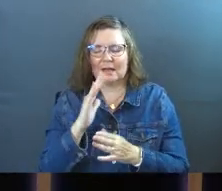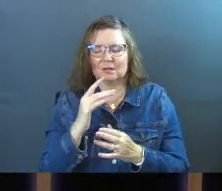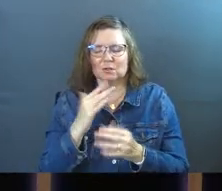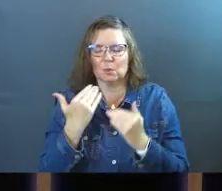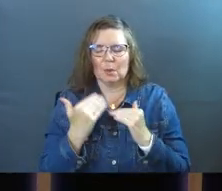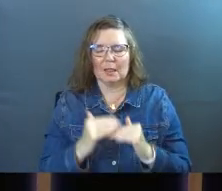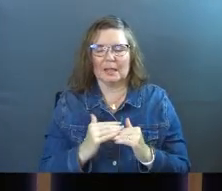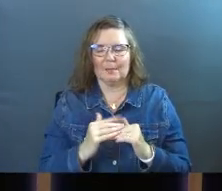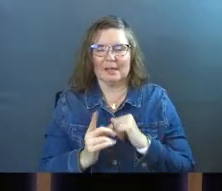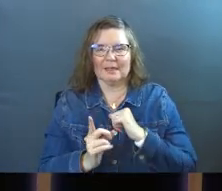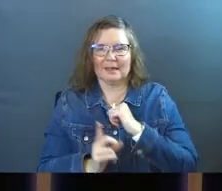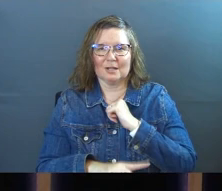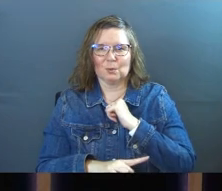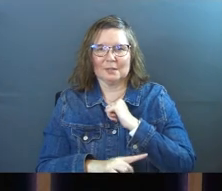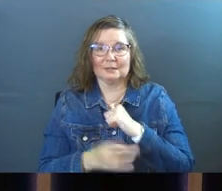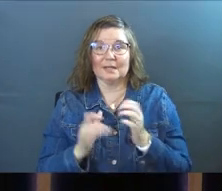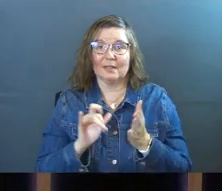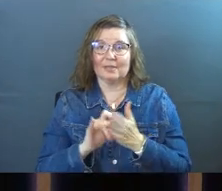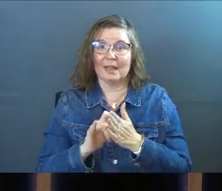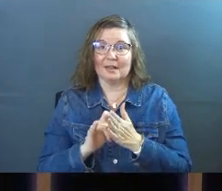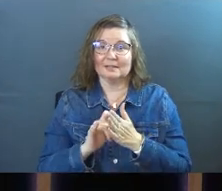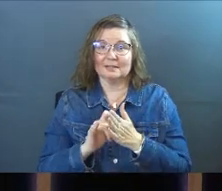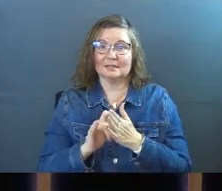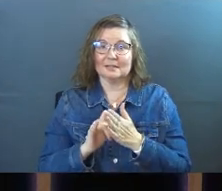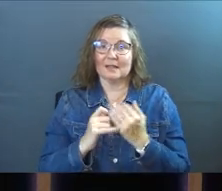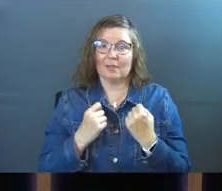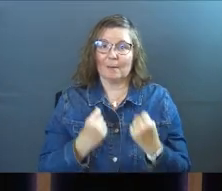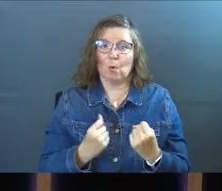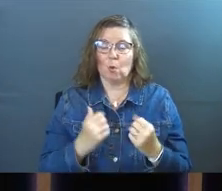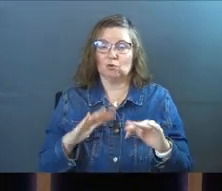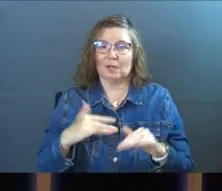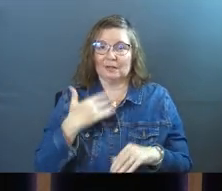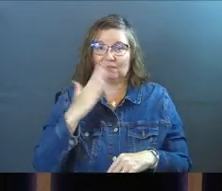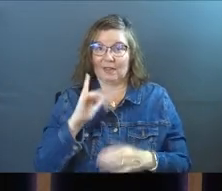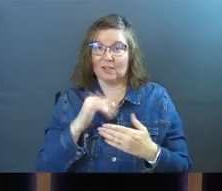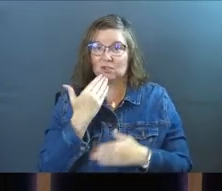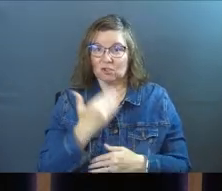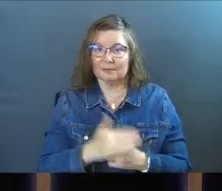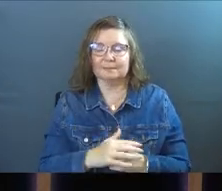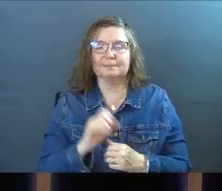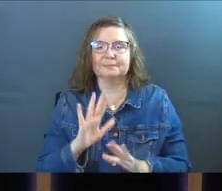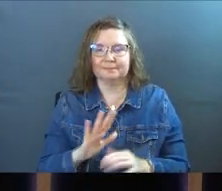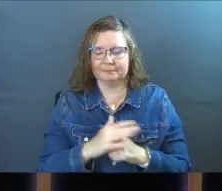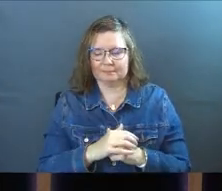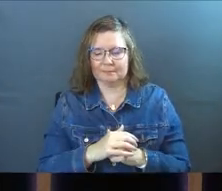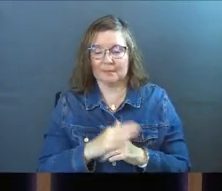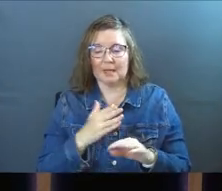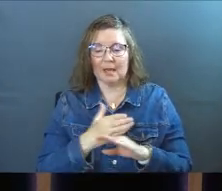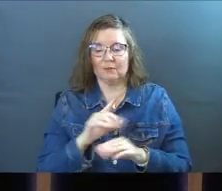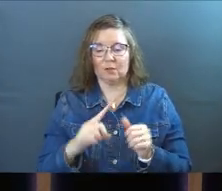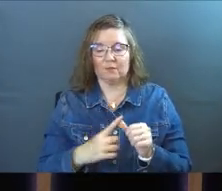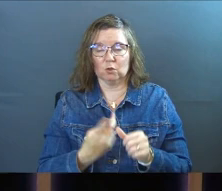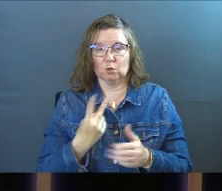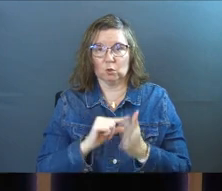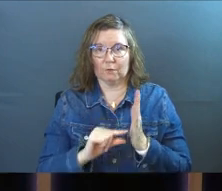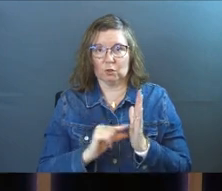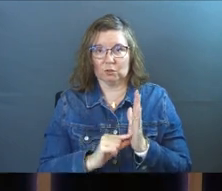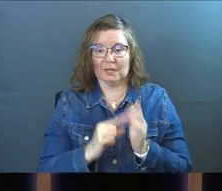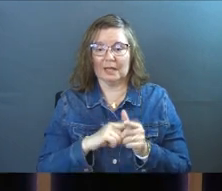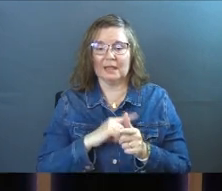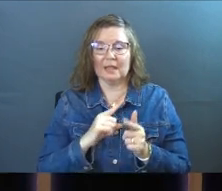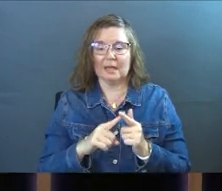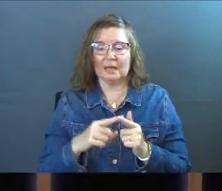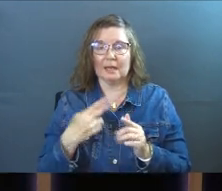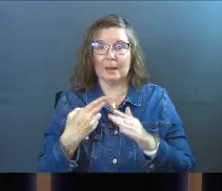to limit the consequence. That's the bold child of God. That's good. Okay, so after those first two verses,